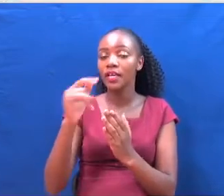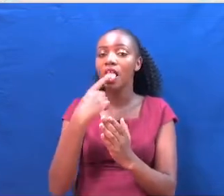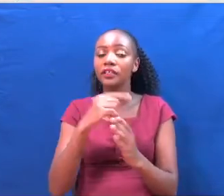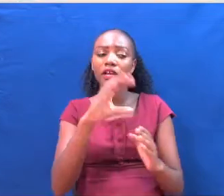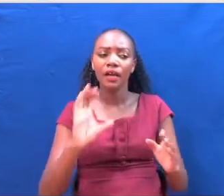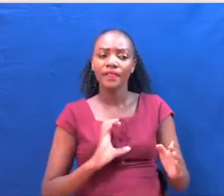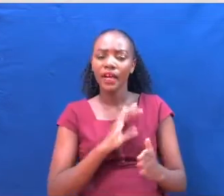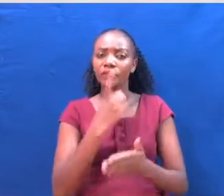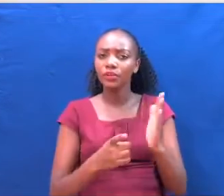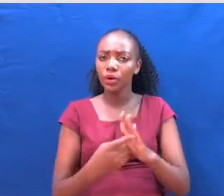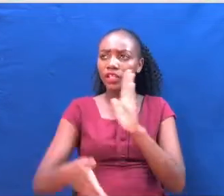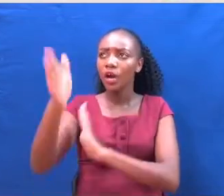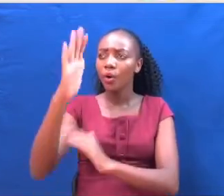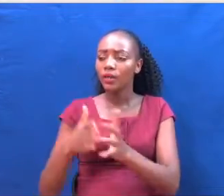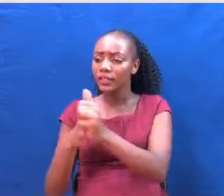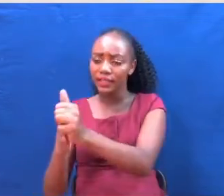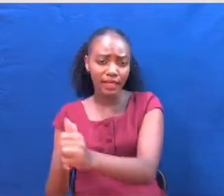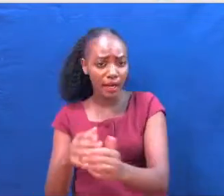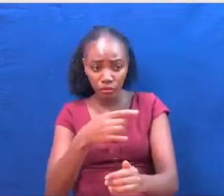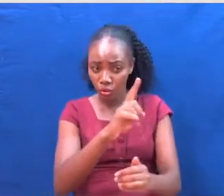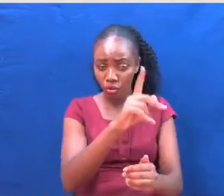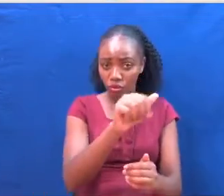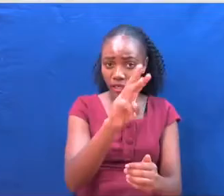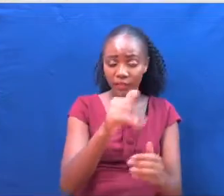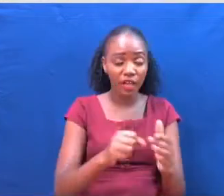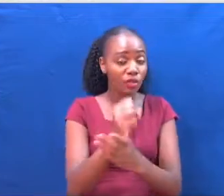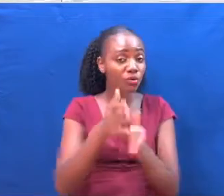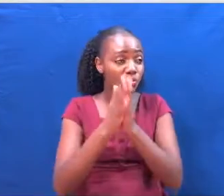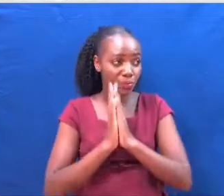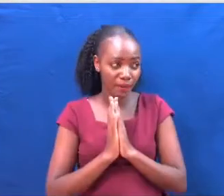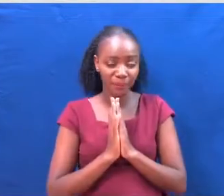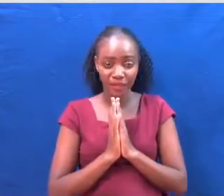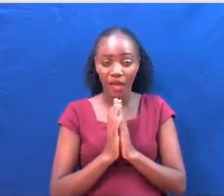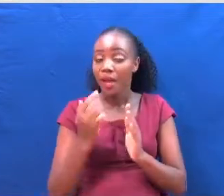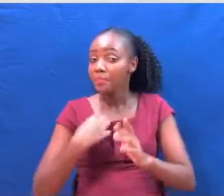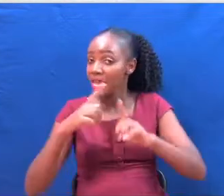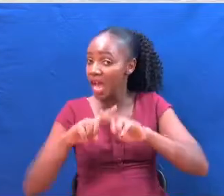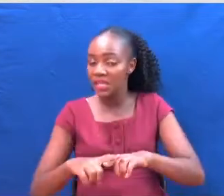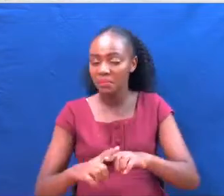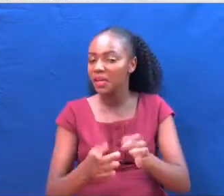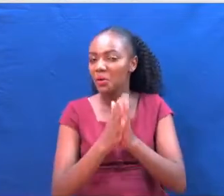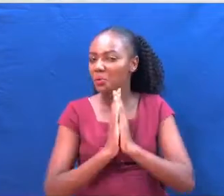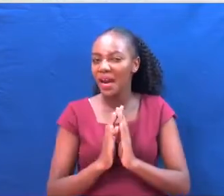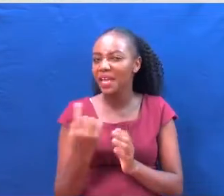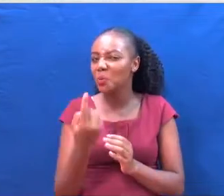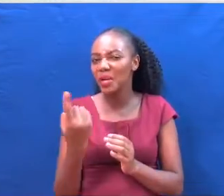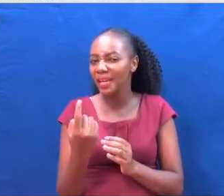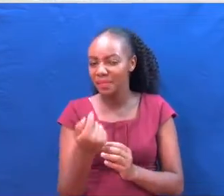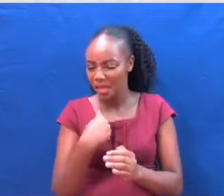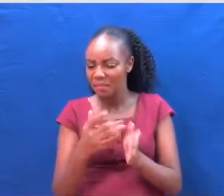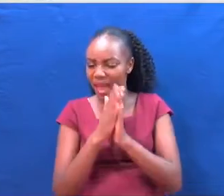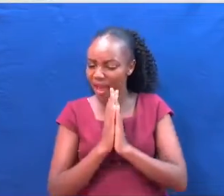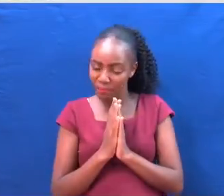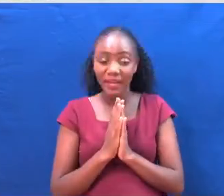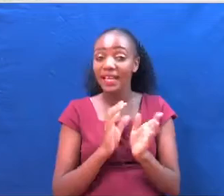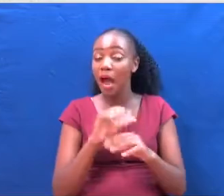committee that God directed her to KEMSA through prayers. I really relied on prayer. I prayed